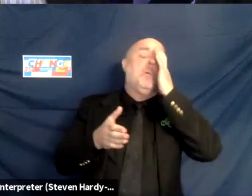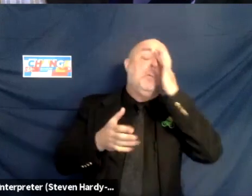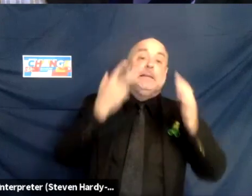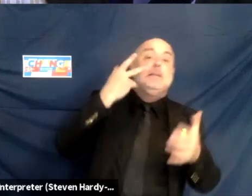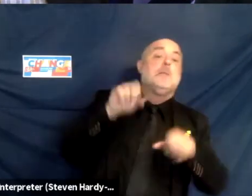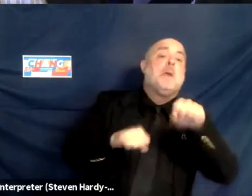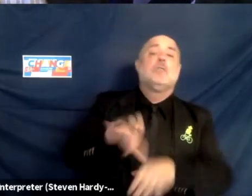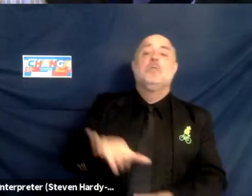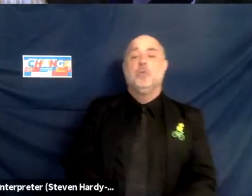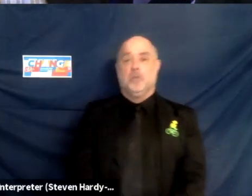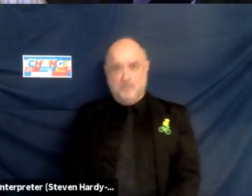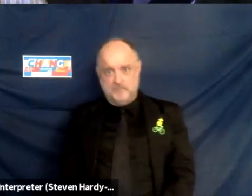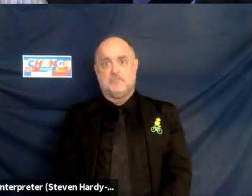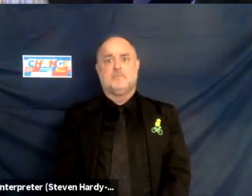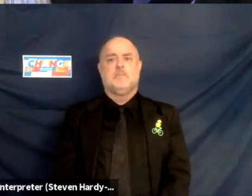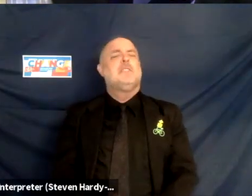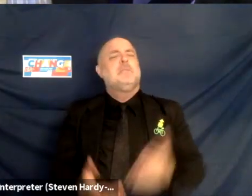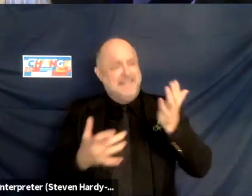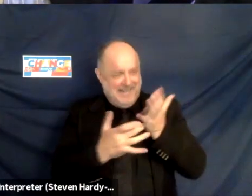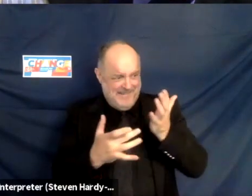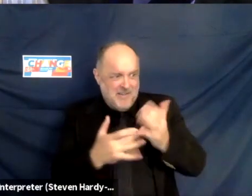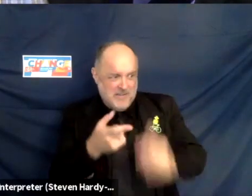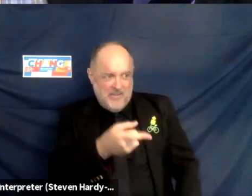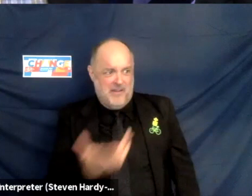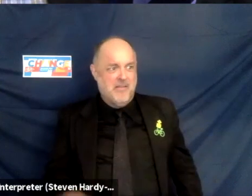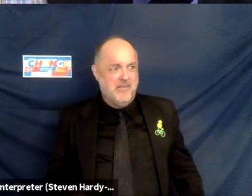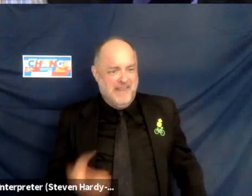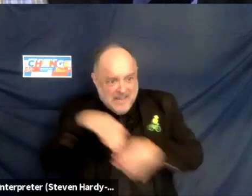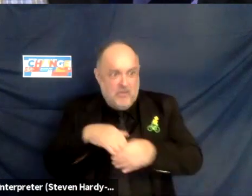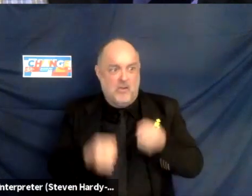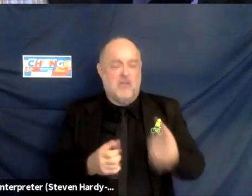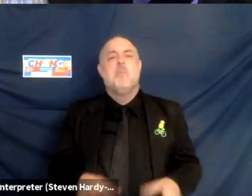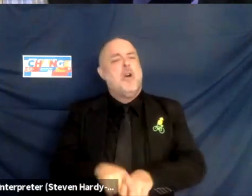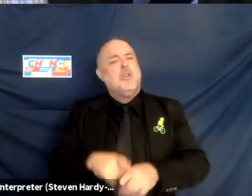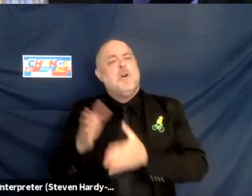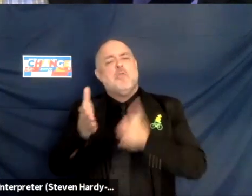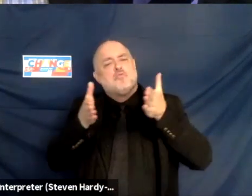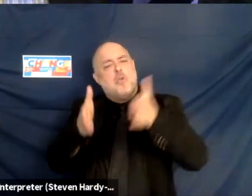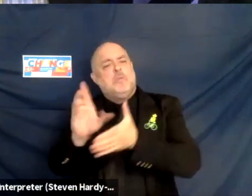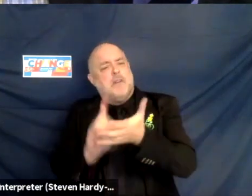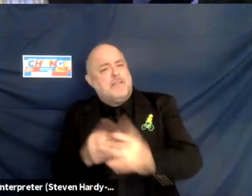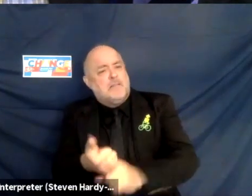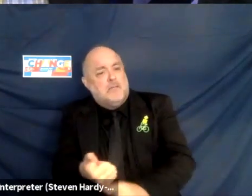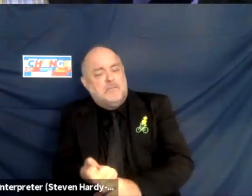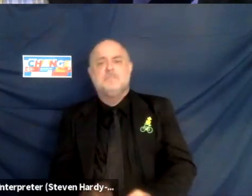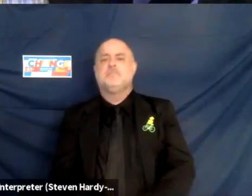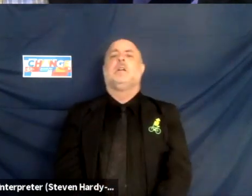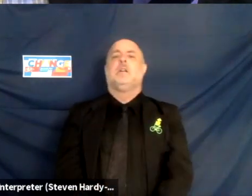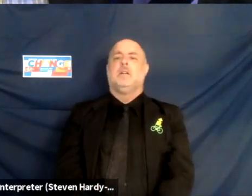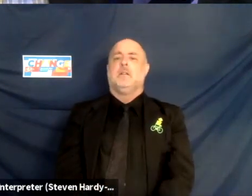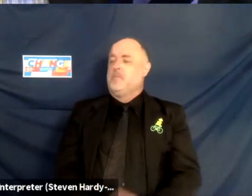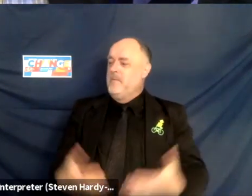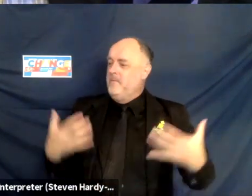bicycles too. So there's the technology on board, but there's also just what we're doing with roadway design itself as we learn more